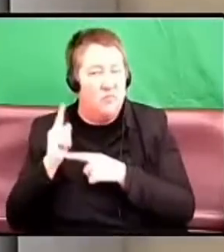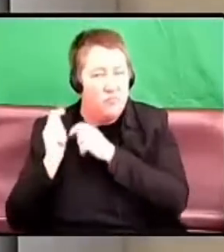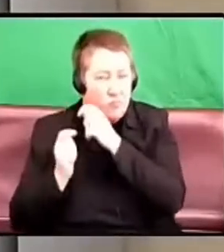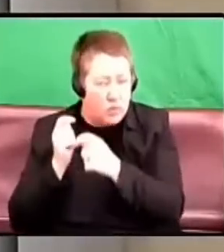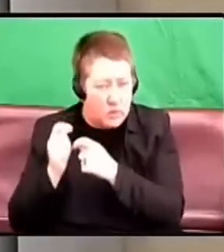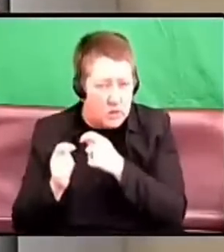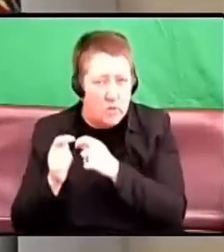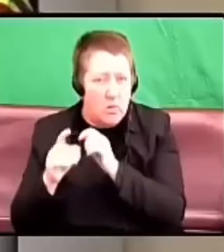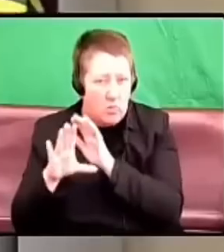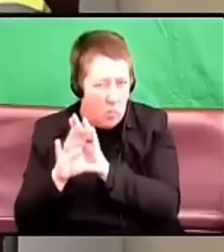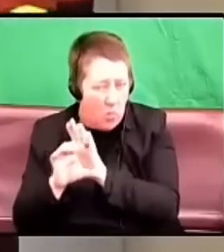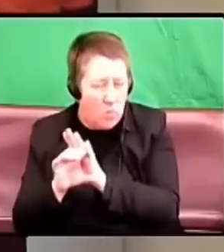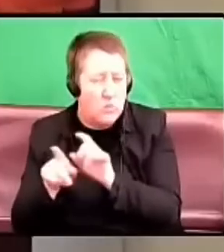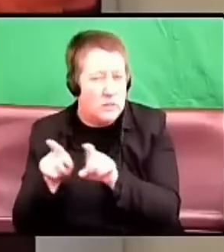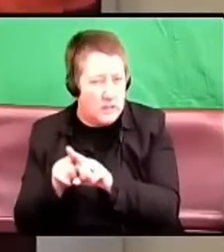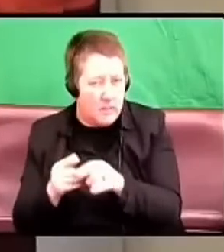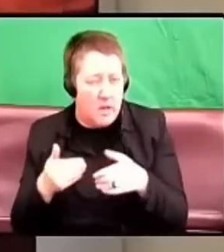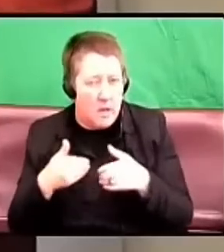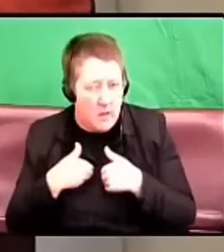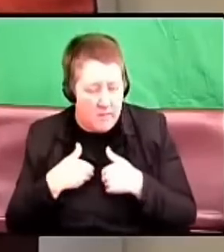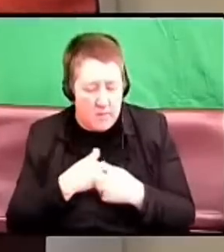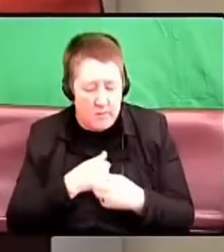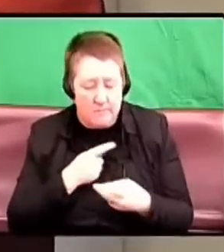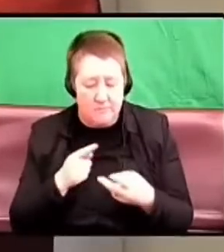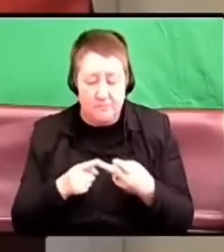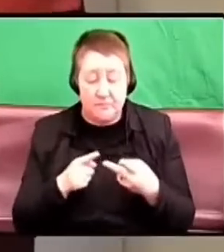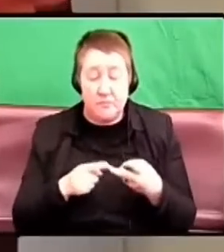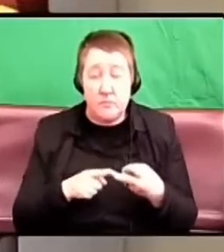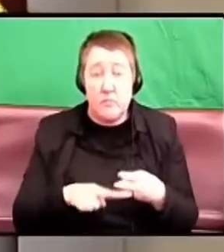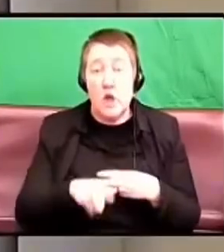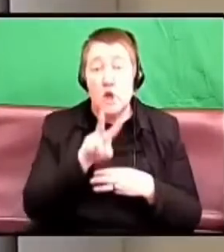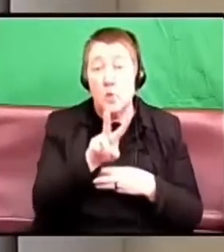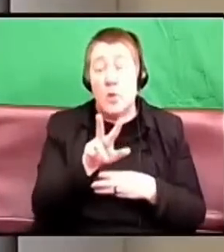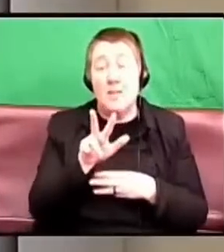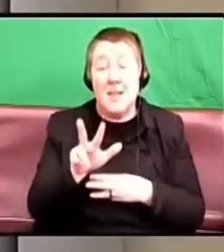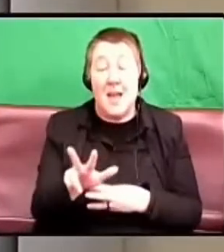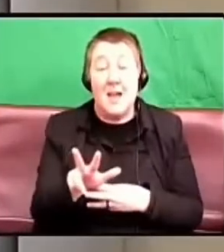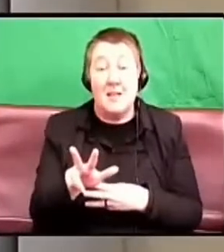spoken about. We have 28 state-owned